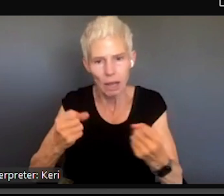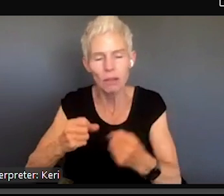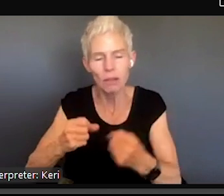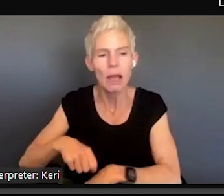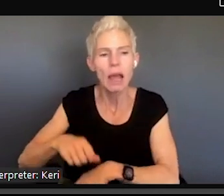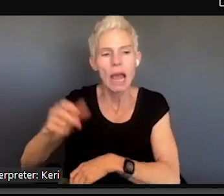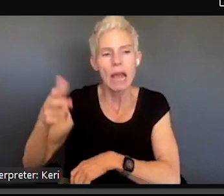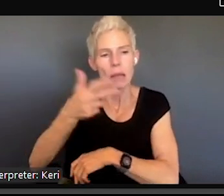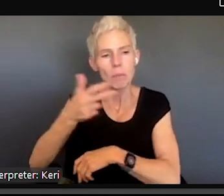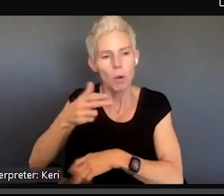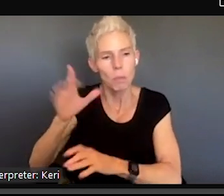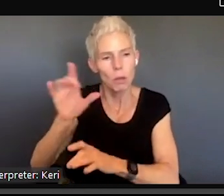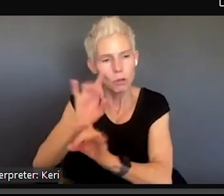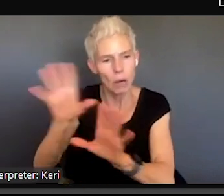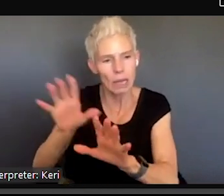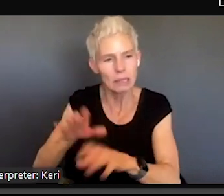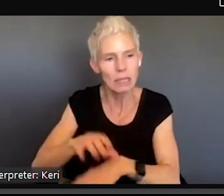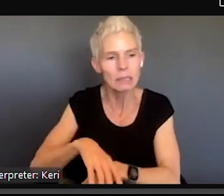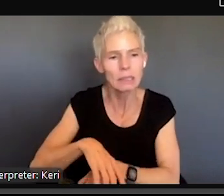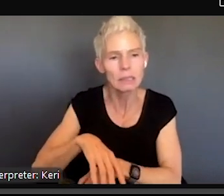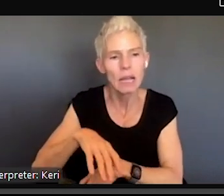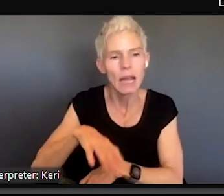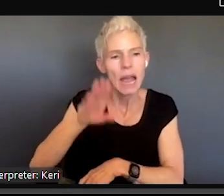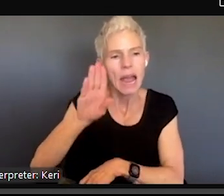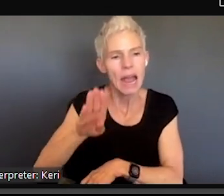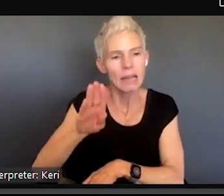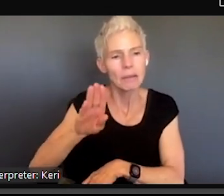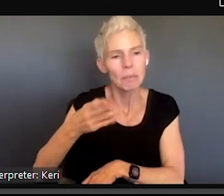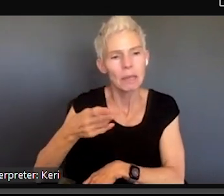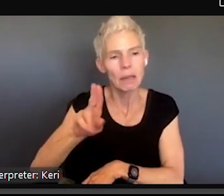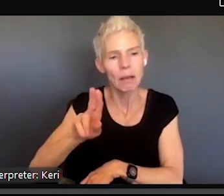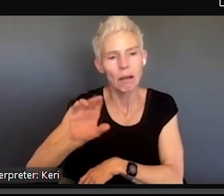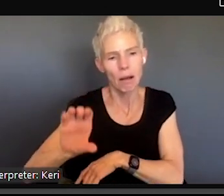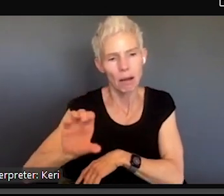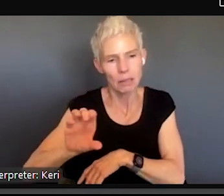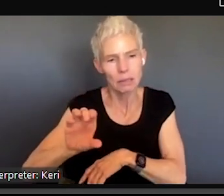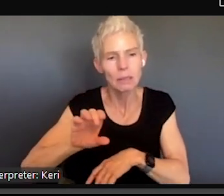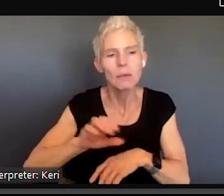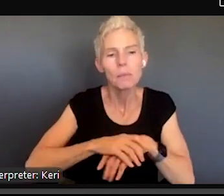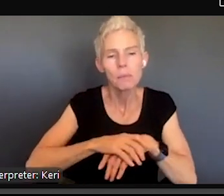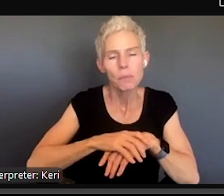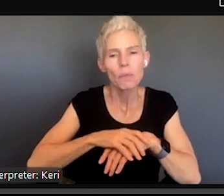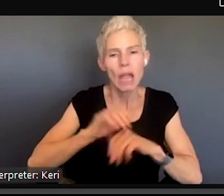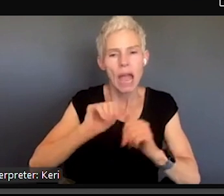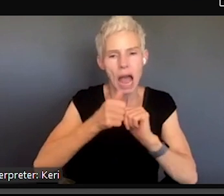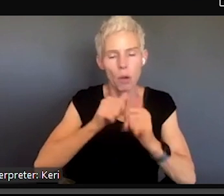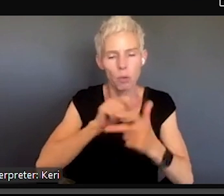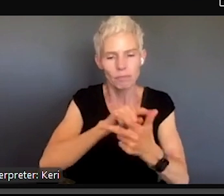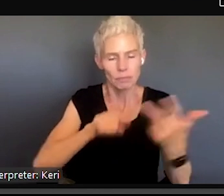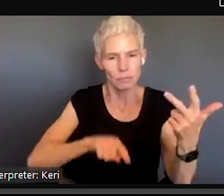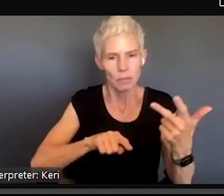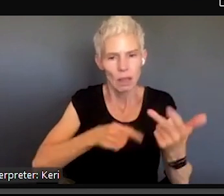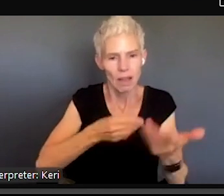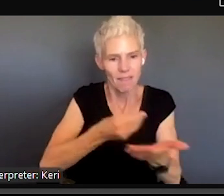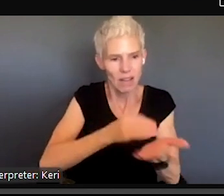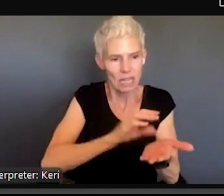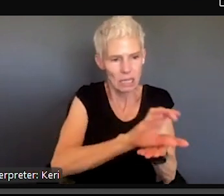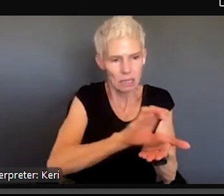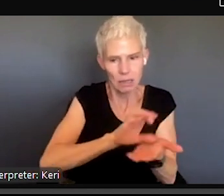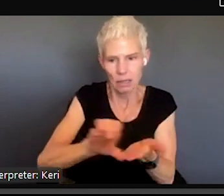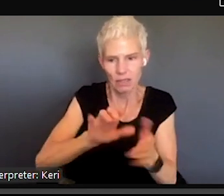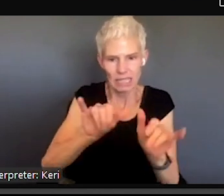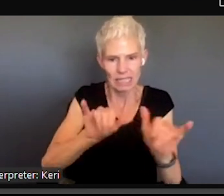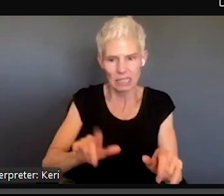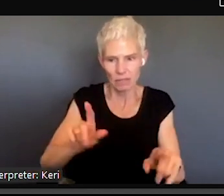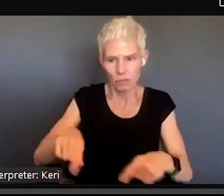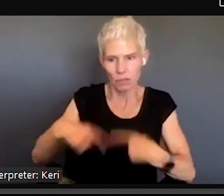mobile crisis. The last part I want to talk about how we have funded the system for the past several years is